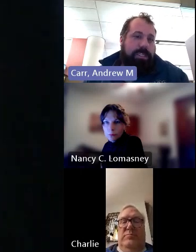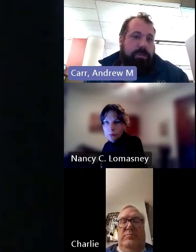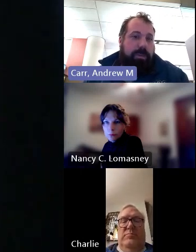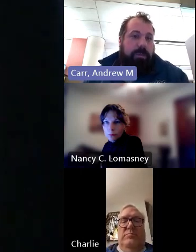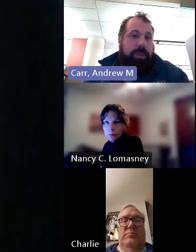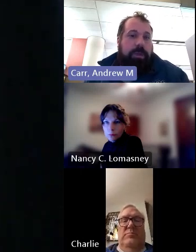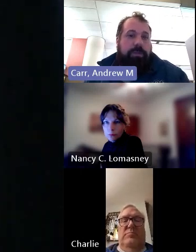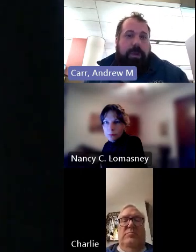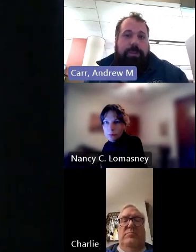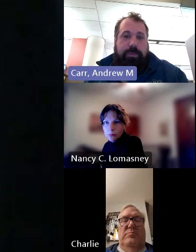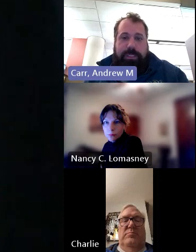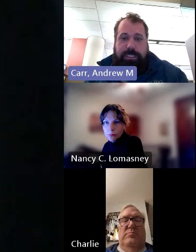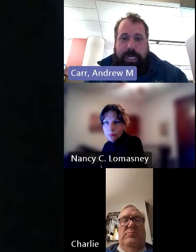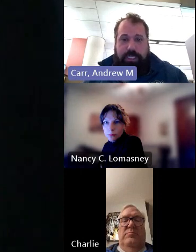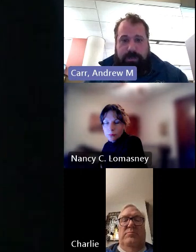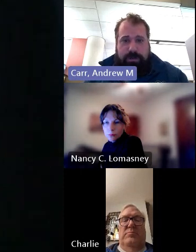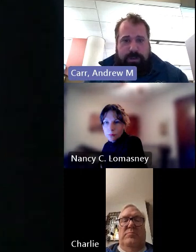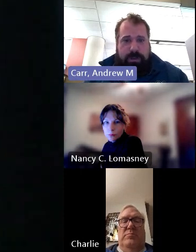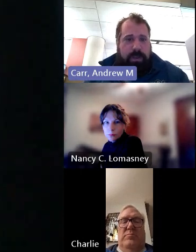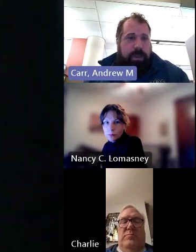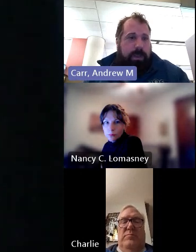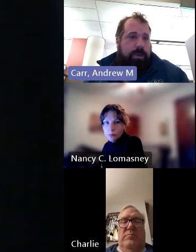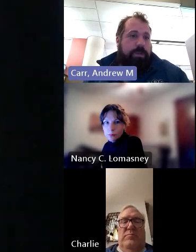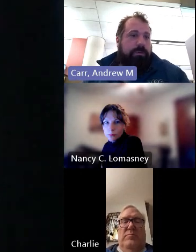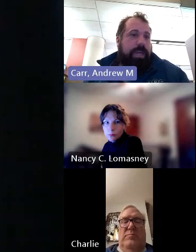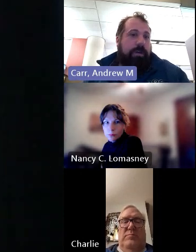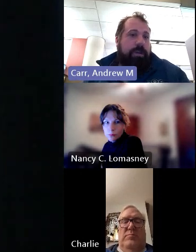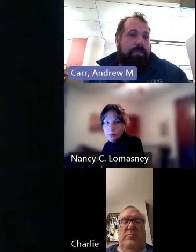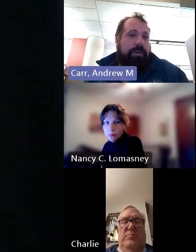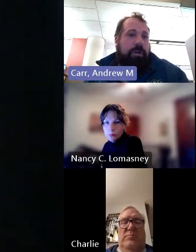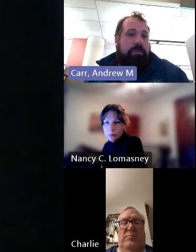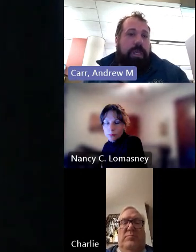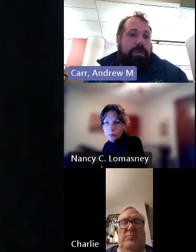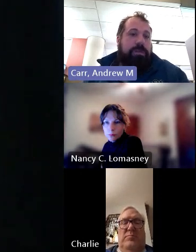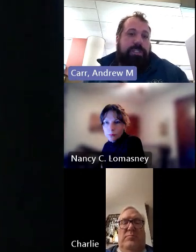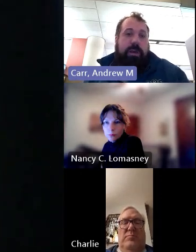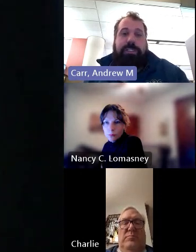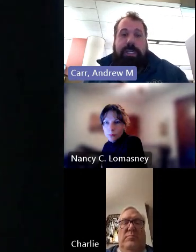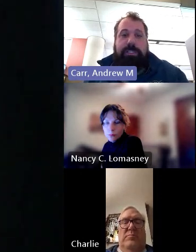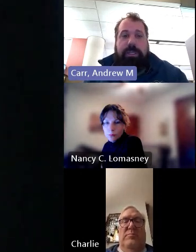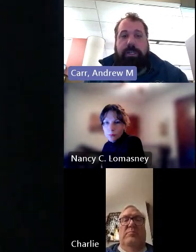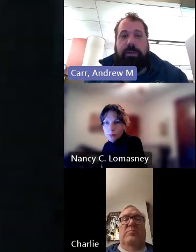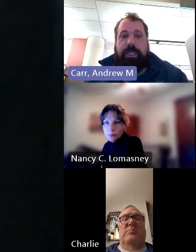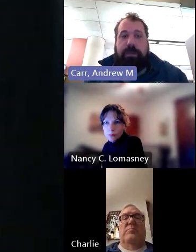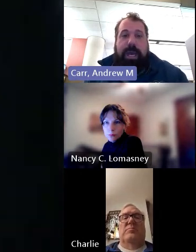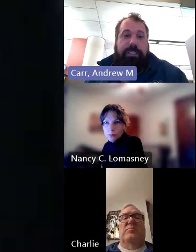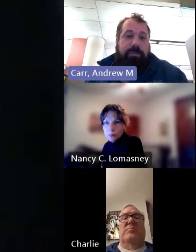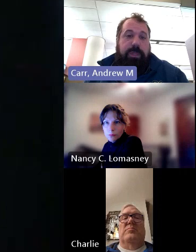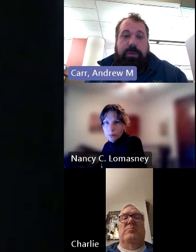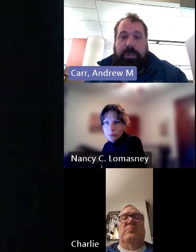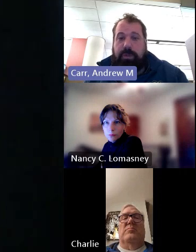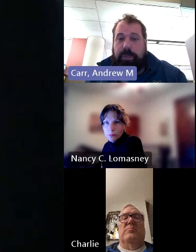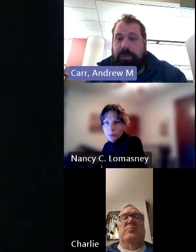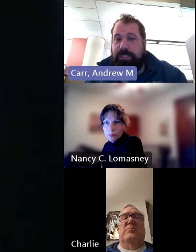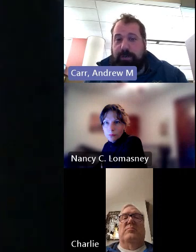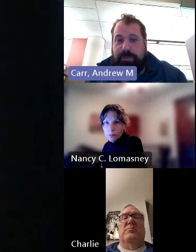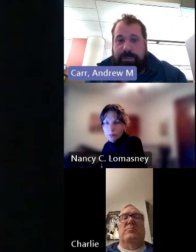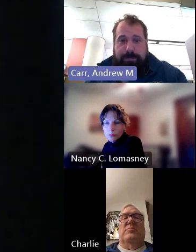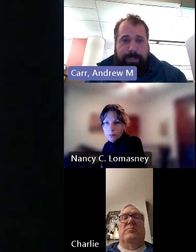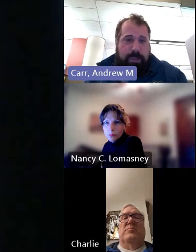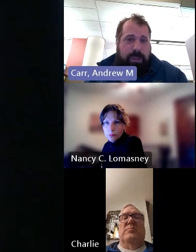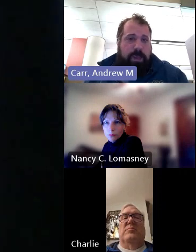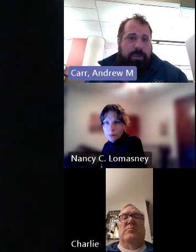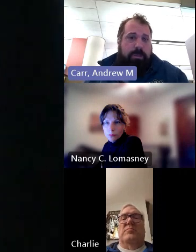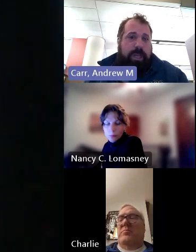Participants are asked to remain muted throughout the presentation. Those who have dialed in by phone may use *6 on your keypad to mute and unmute